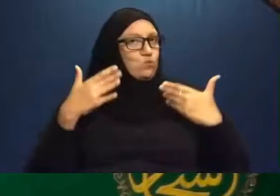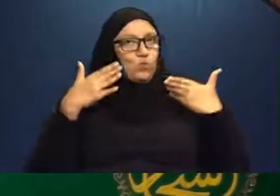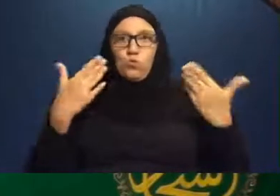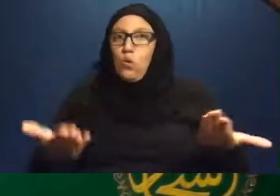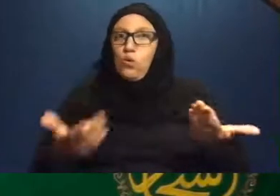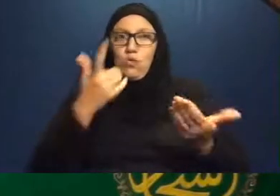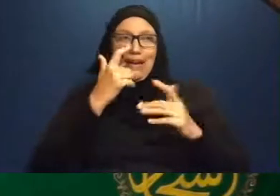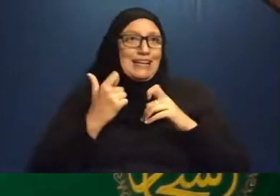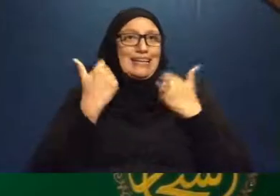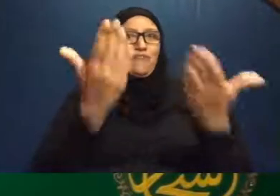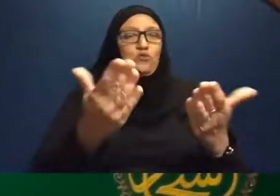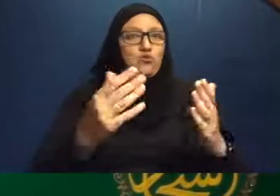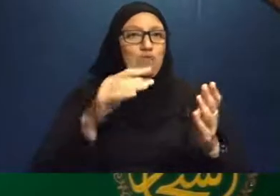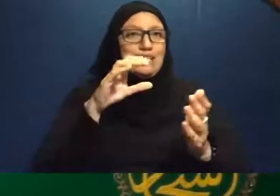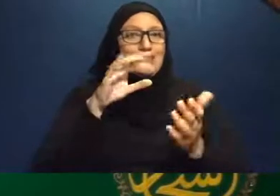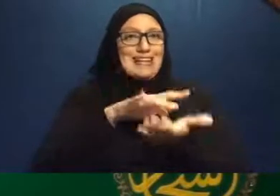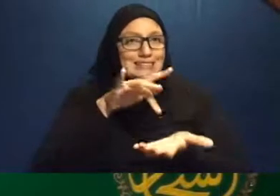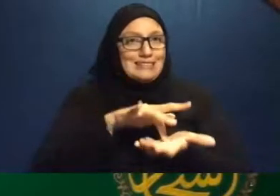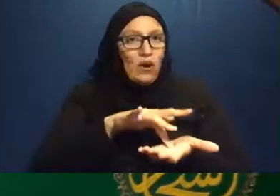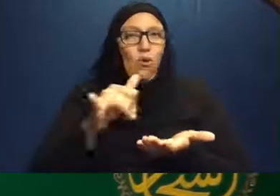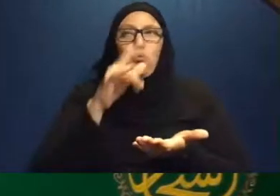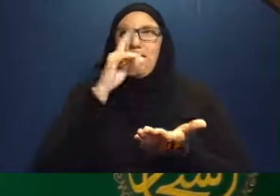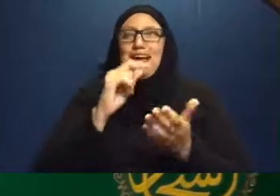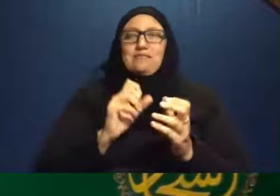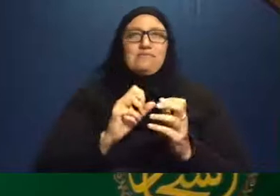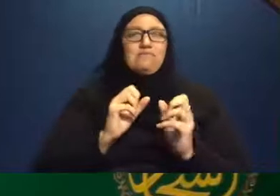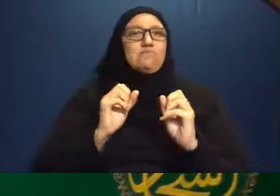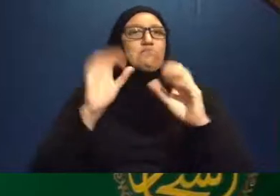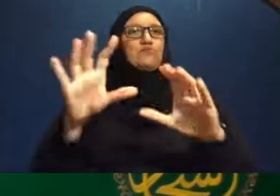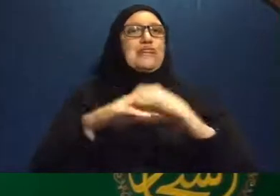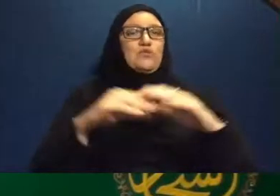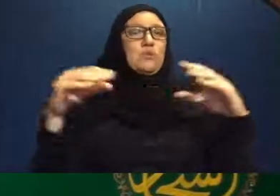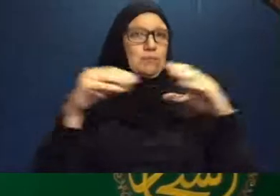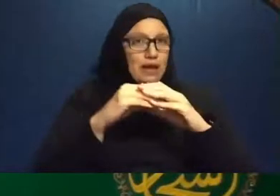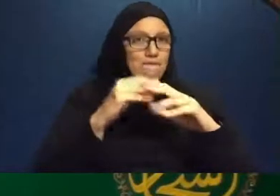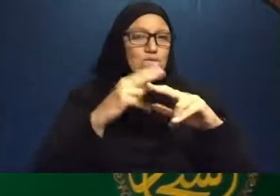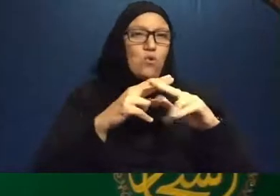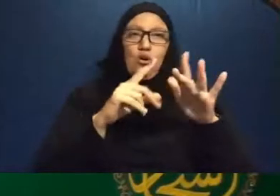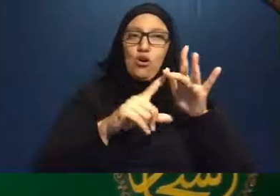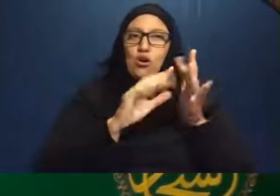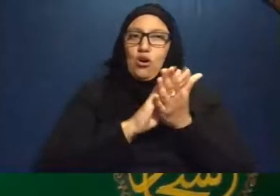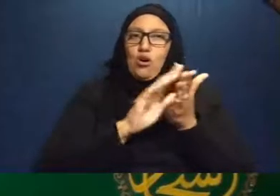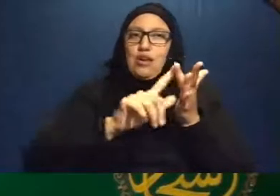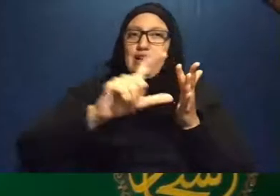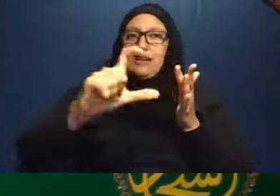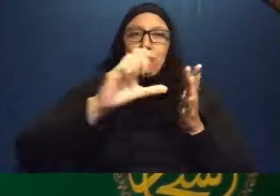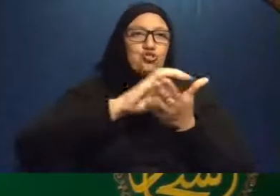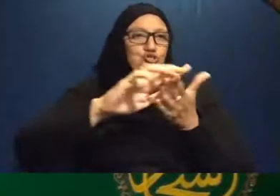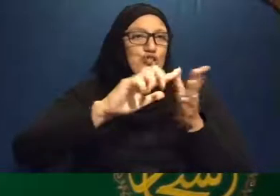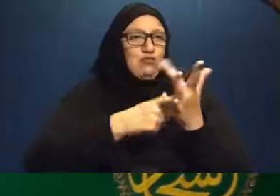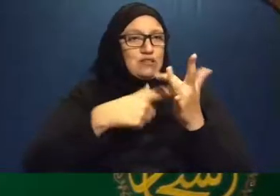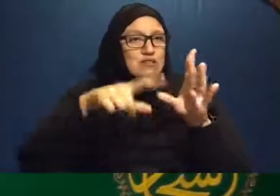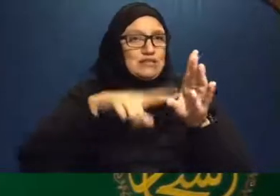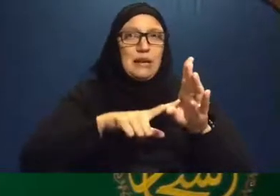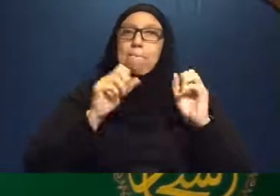cannot hand it over to the center, you can deposit it to the charity account of Imam Hussein Islamic Center. Just make sure that you, in the